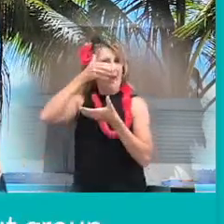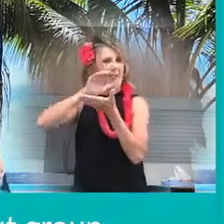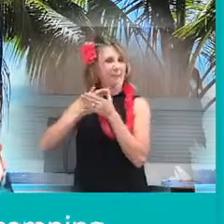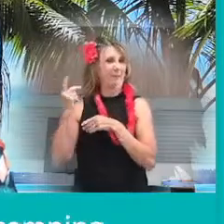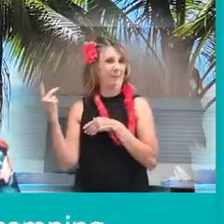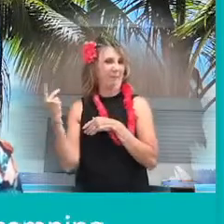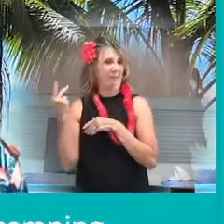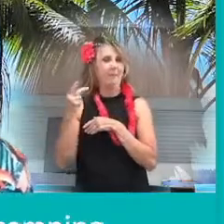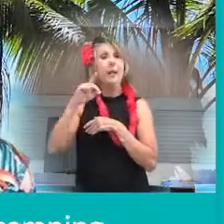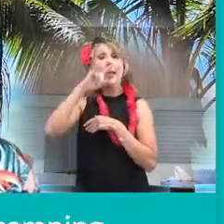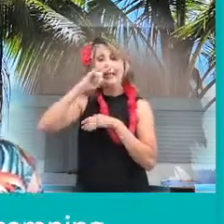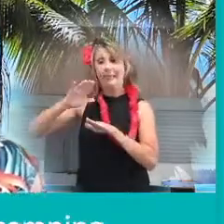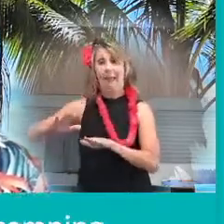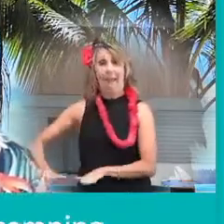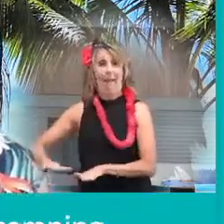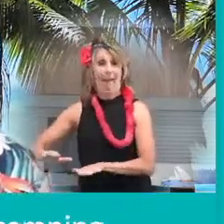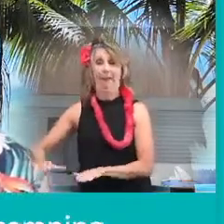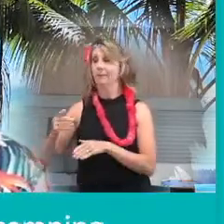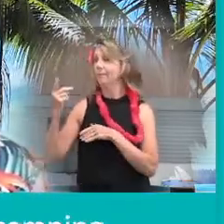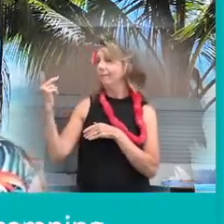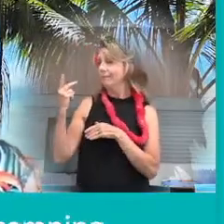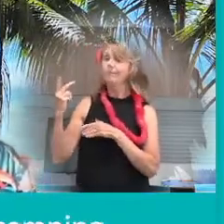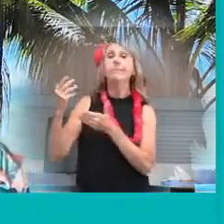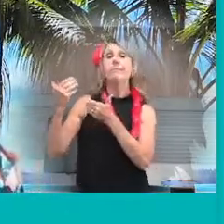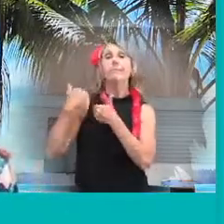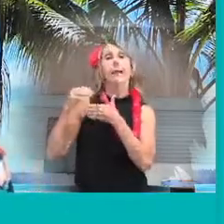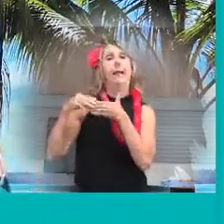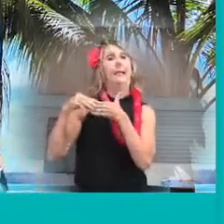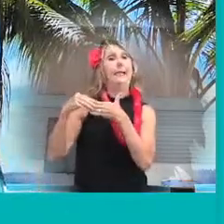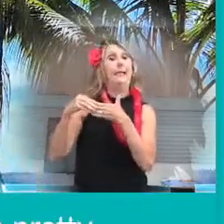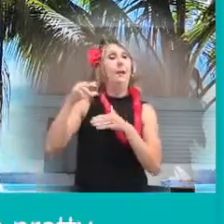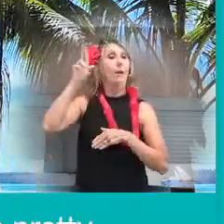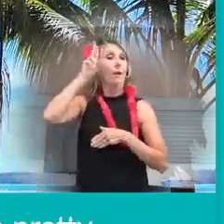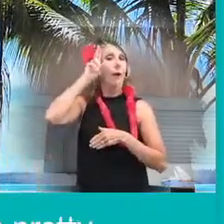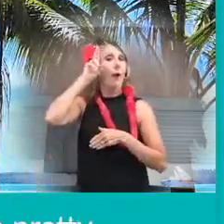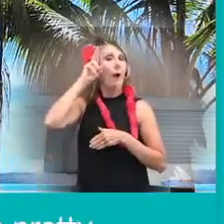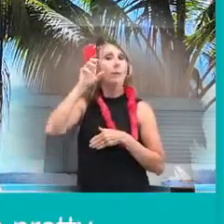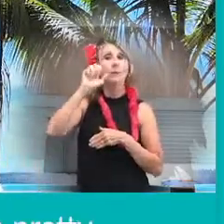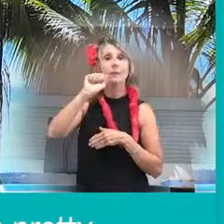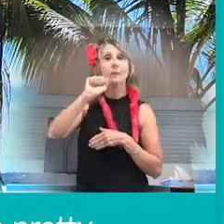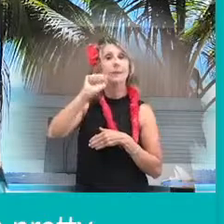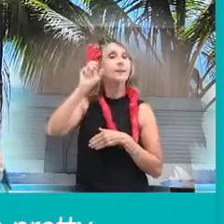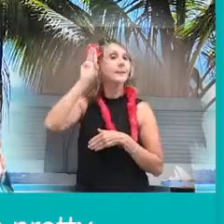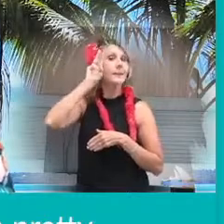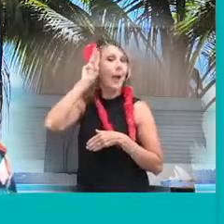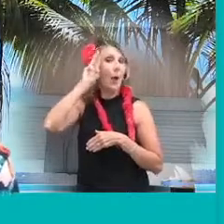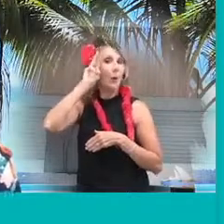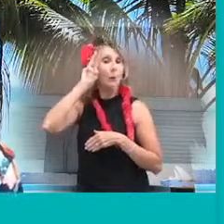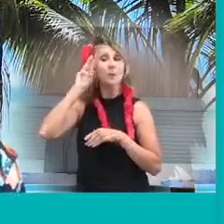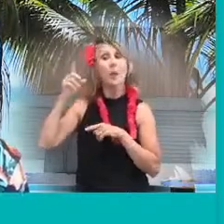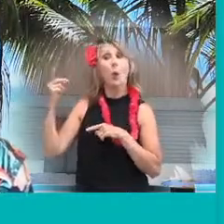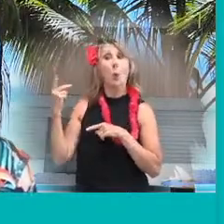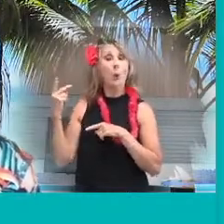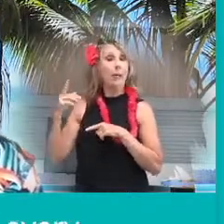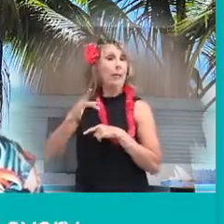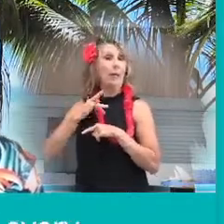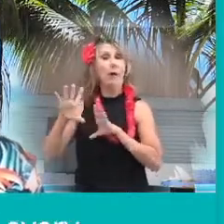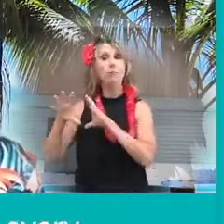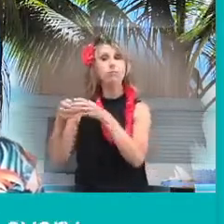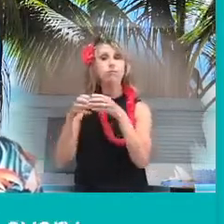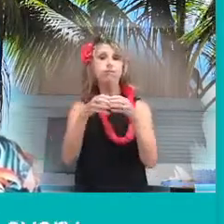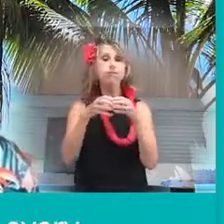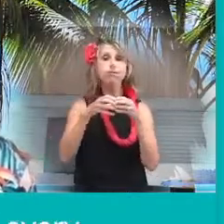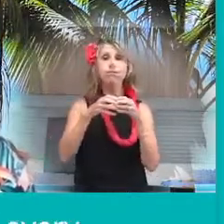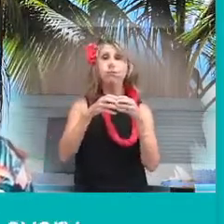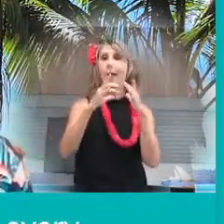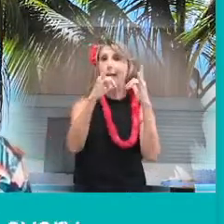group, and we spent many happy hours camping and working in the community with a pretty wild group of boys